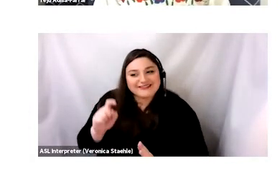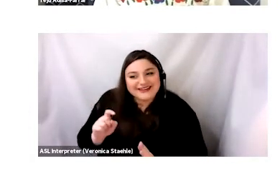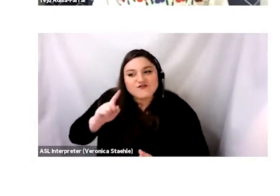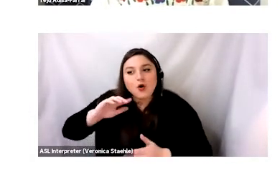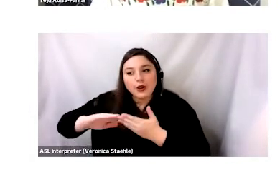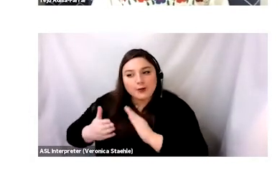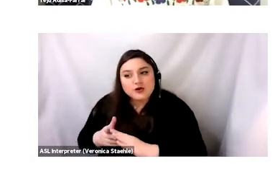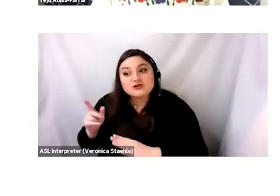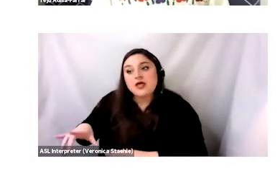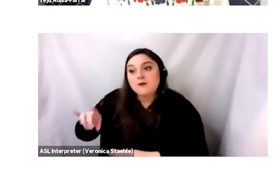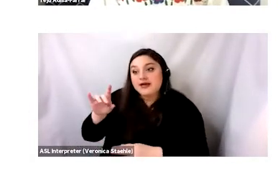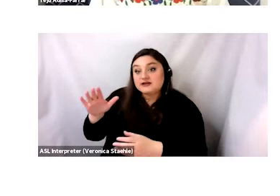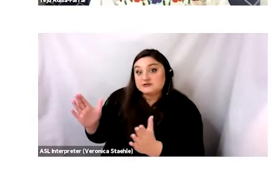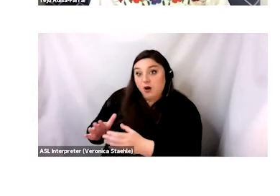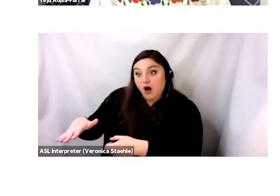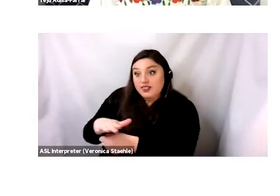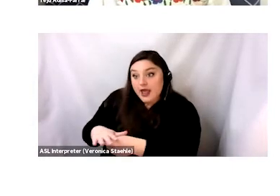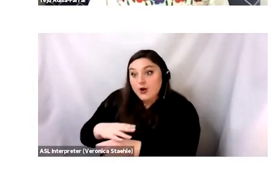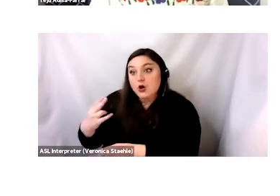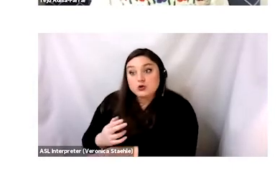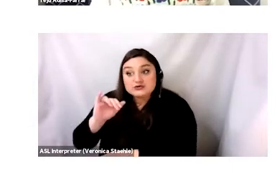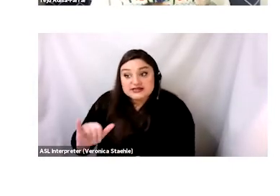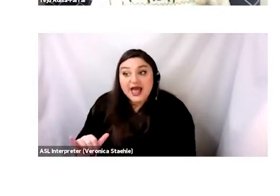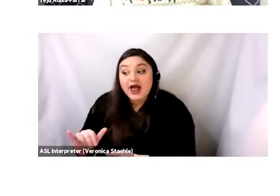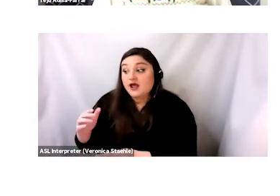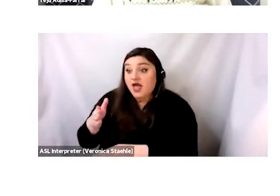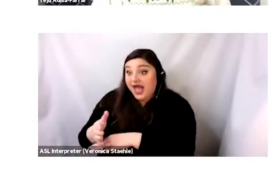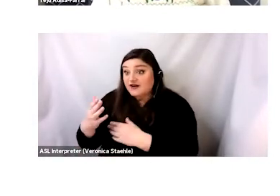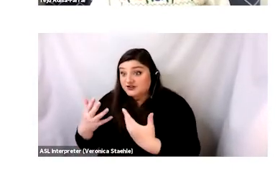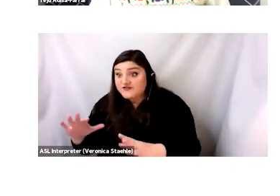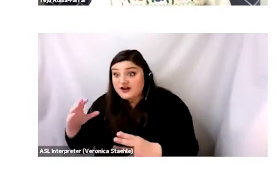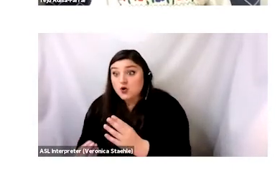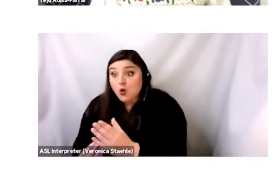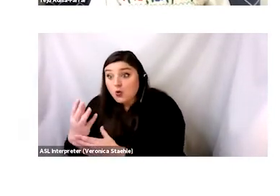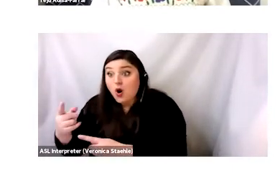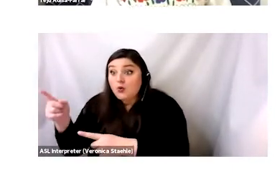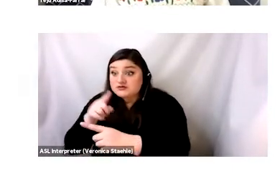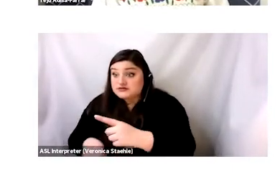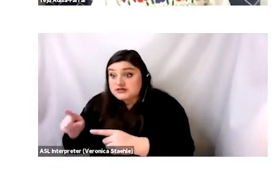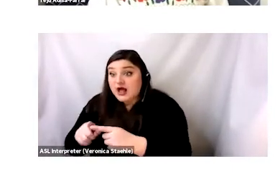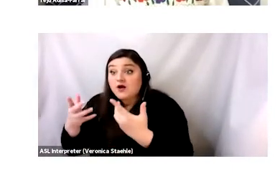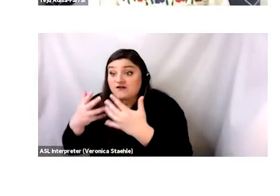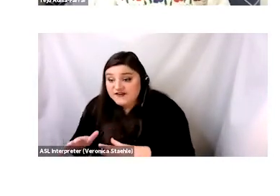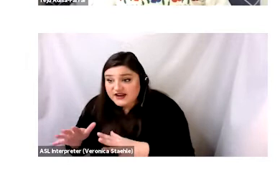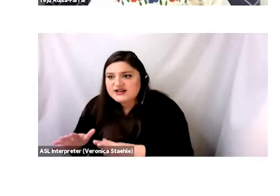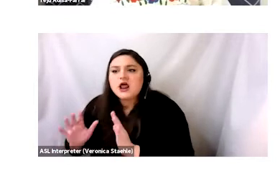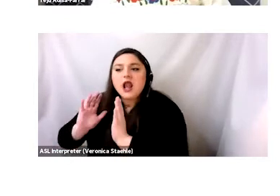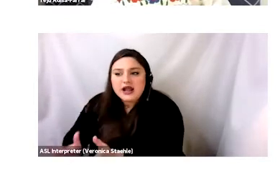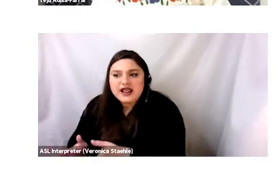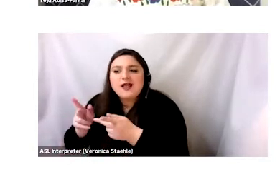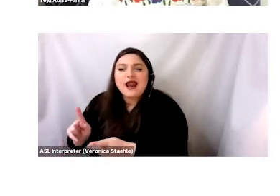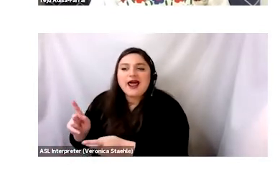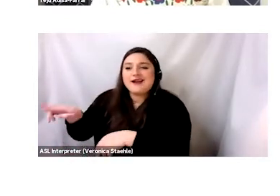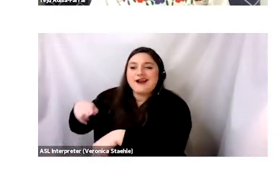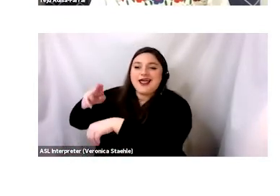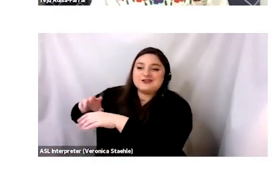So several Indigenous communities would travel throughout the region, and once they used up a part of the land, they would leave that land so that